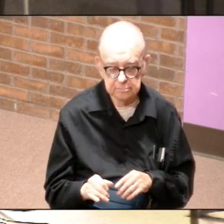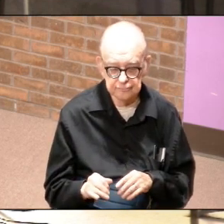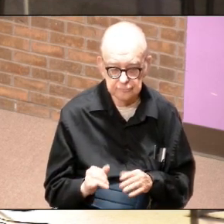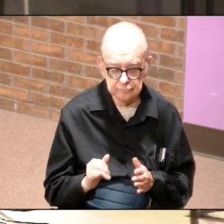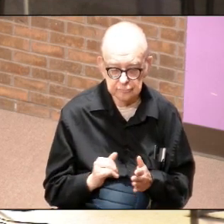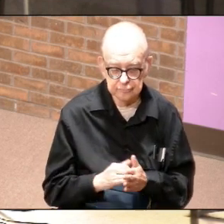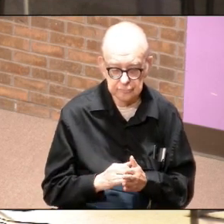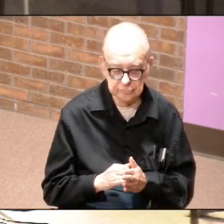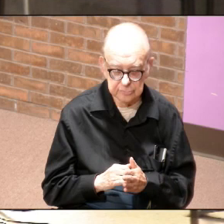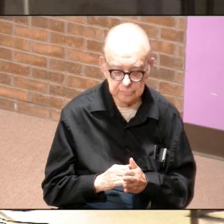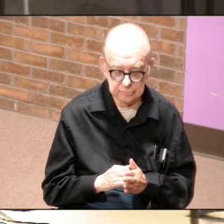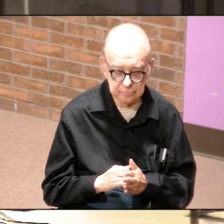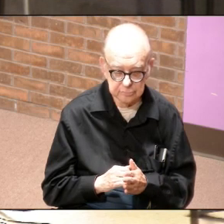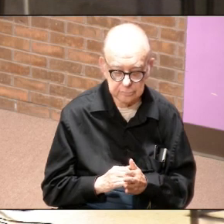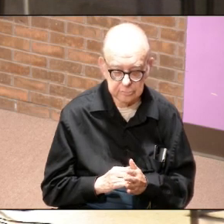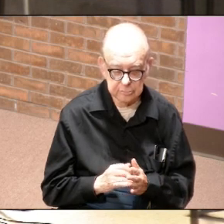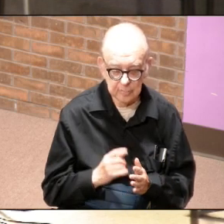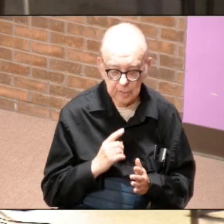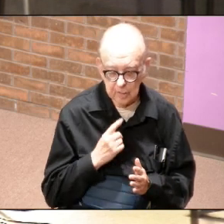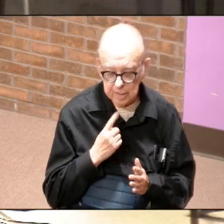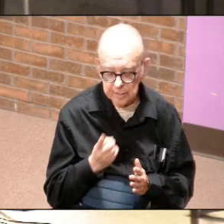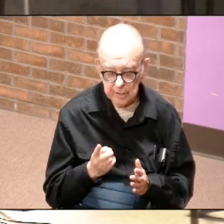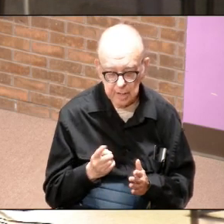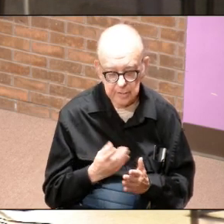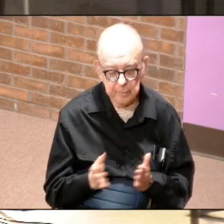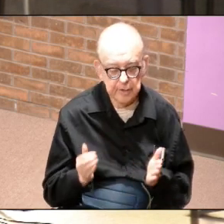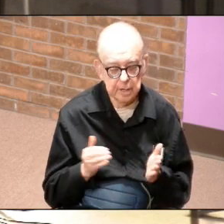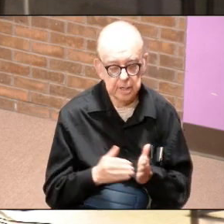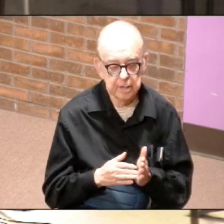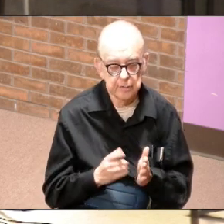that you can contradict what Jesus has said